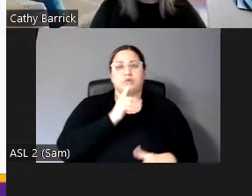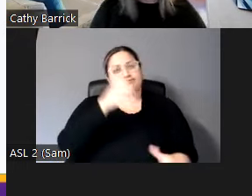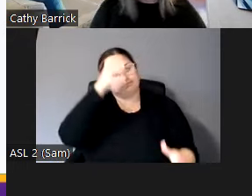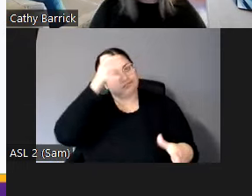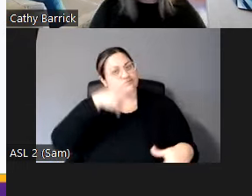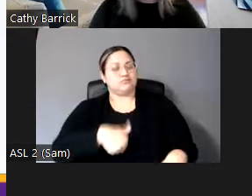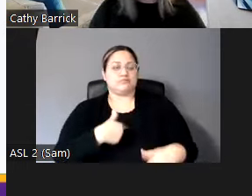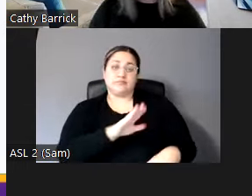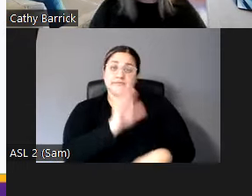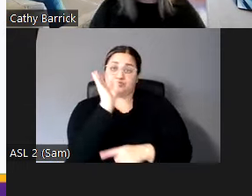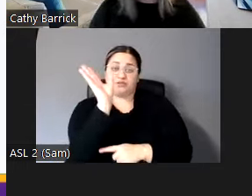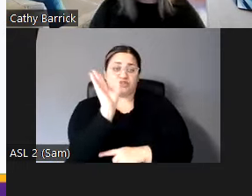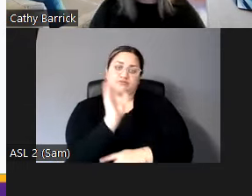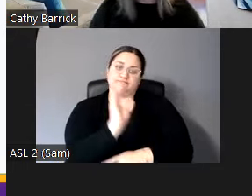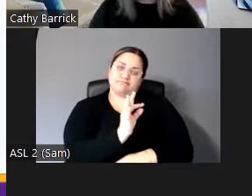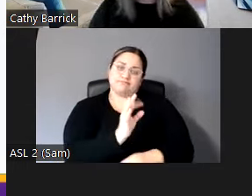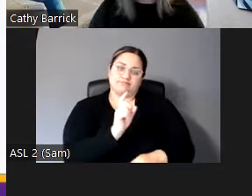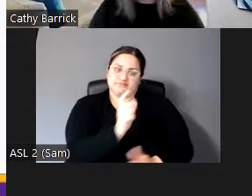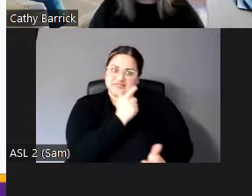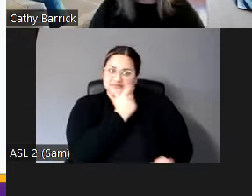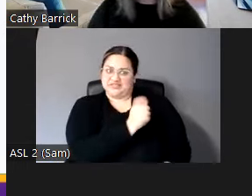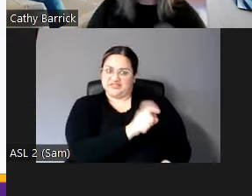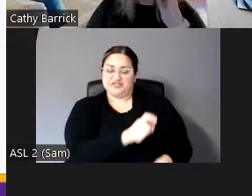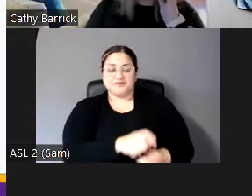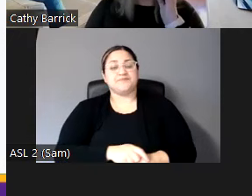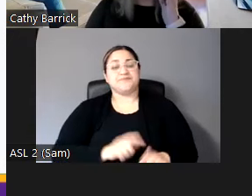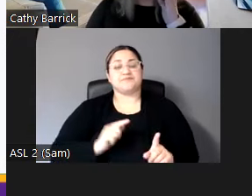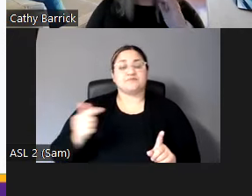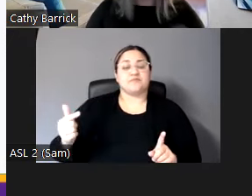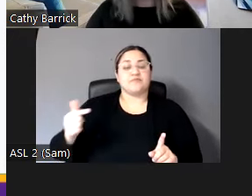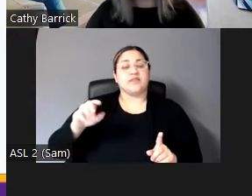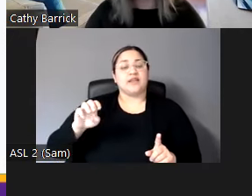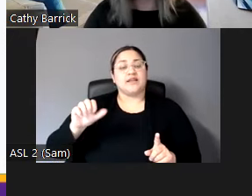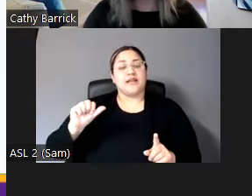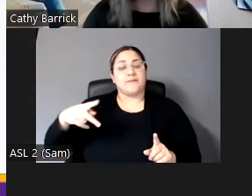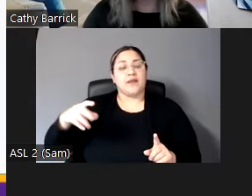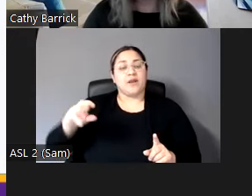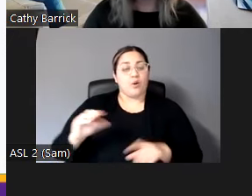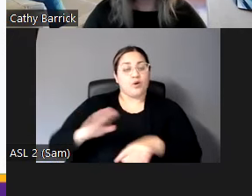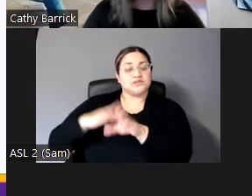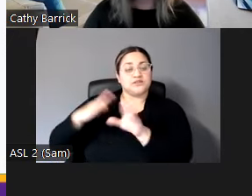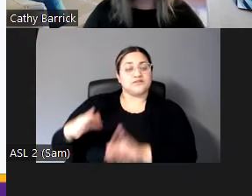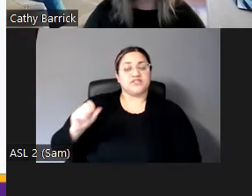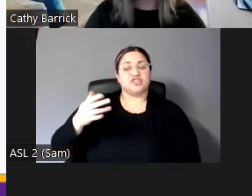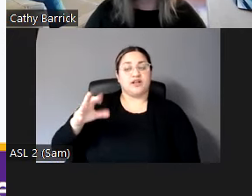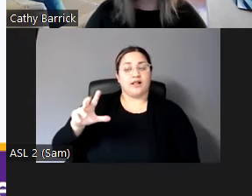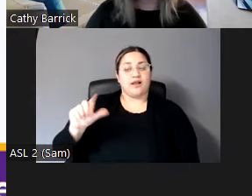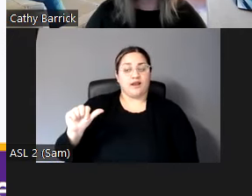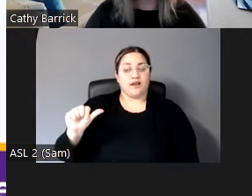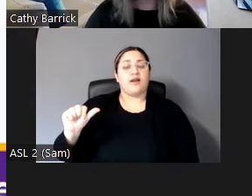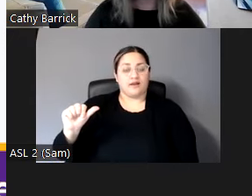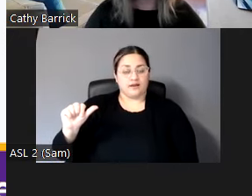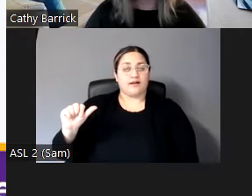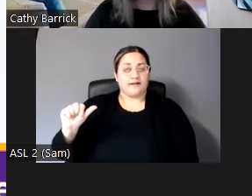as he's being joined by Sheila Sheelan, who is also a consultant with us at Elder Abuse Prevention Ontario. The next